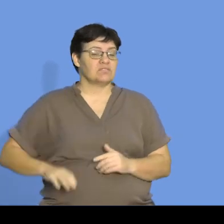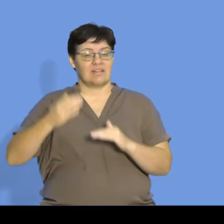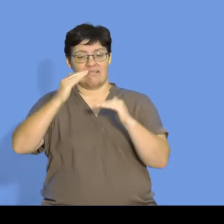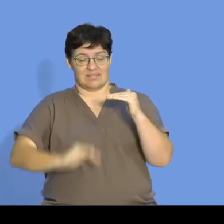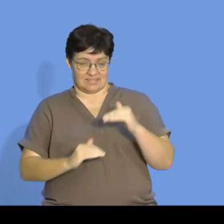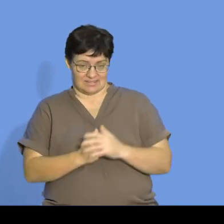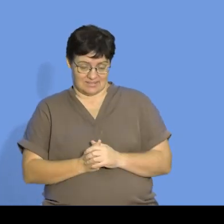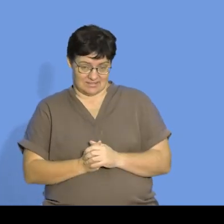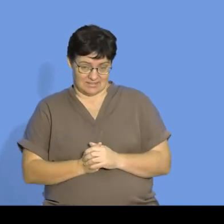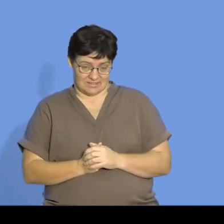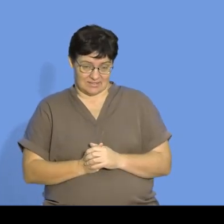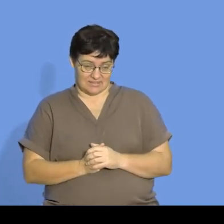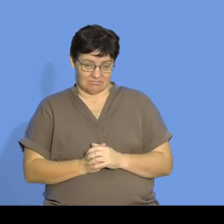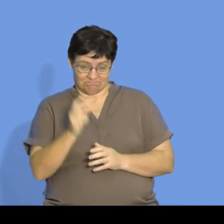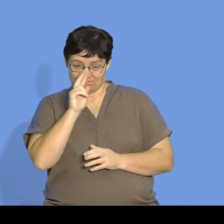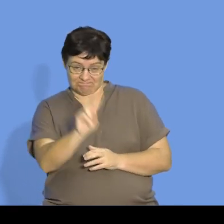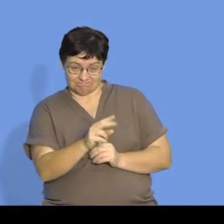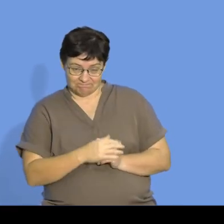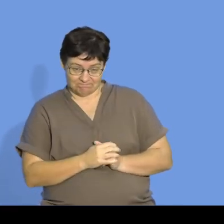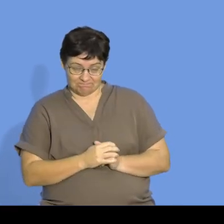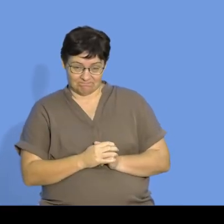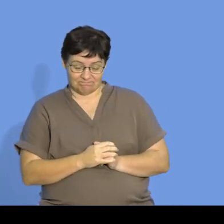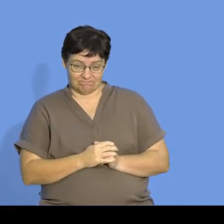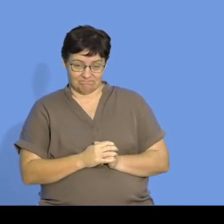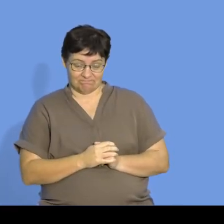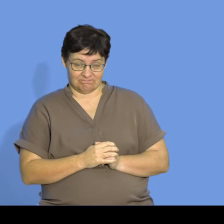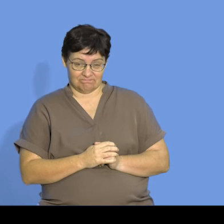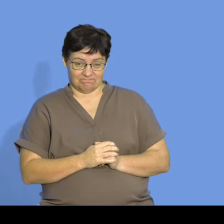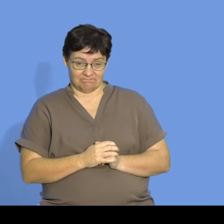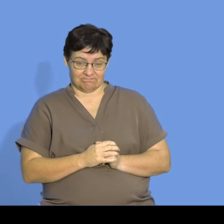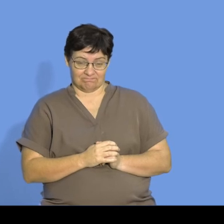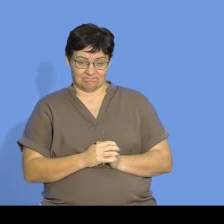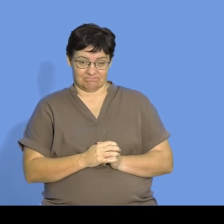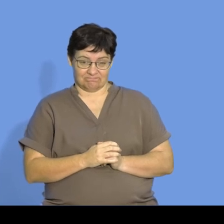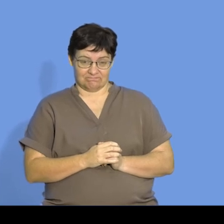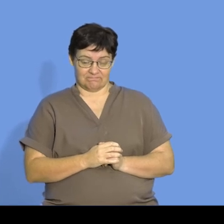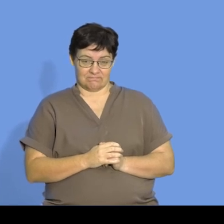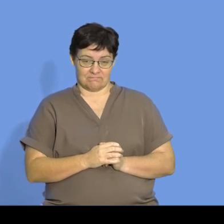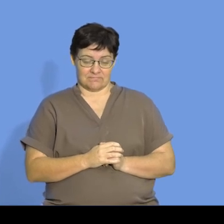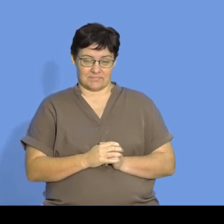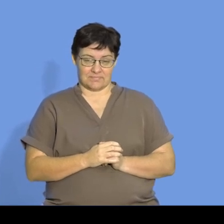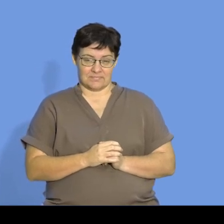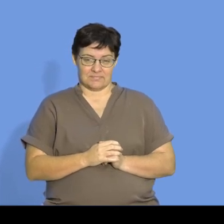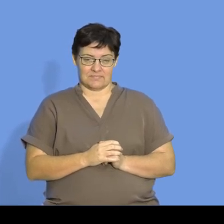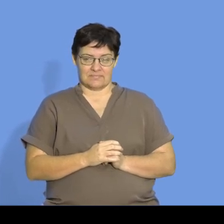profit decreased. Let's look at it here. Watch. If you look at your,